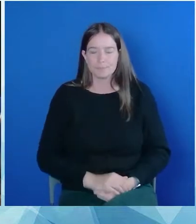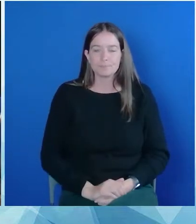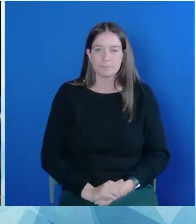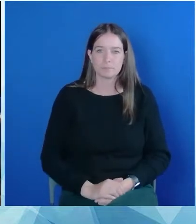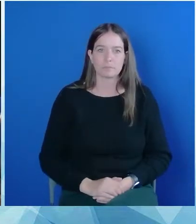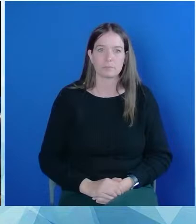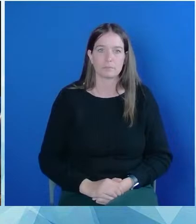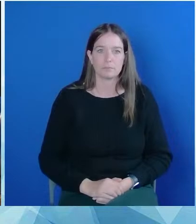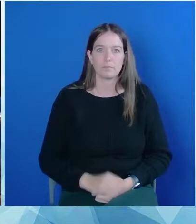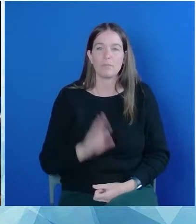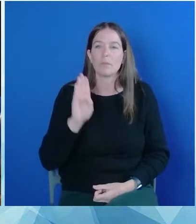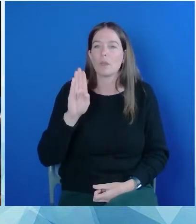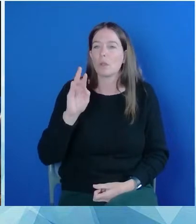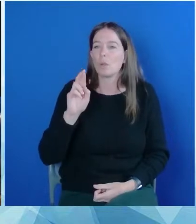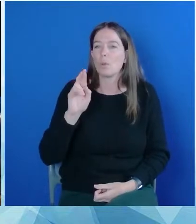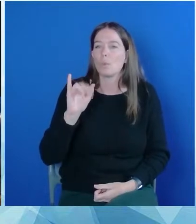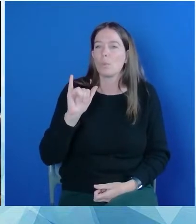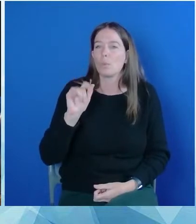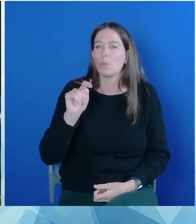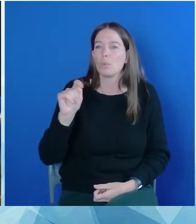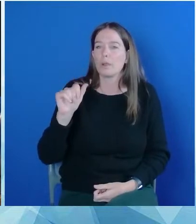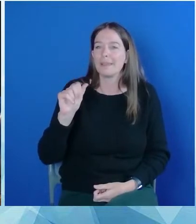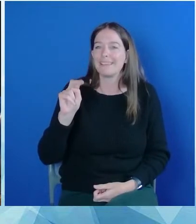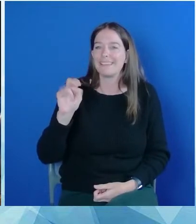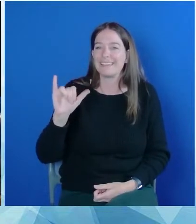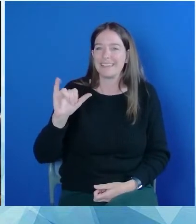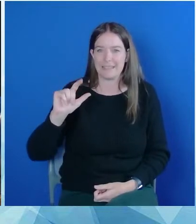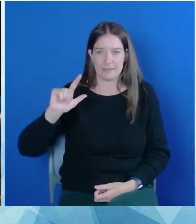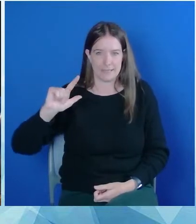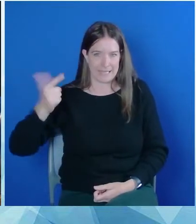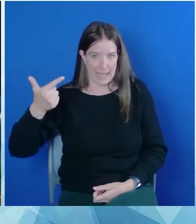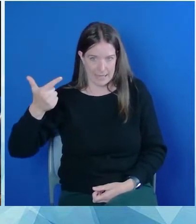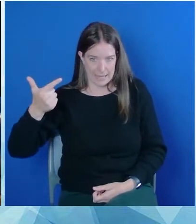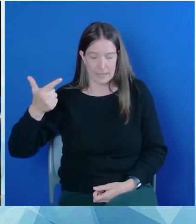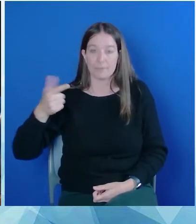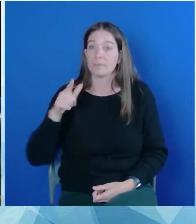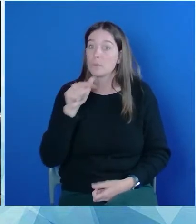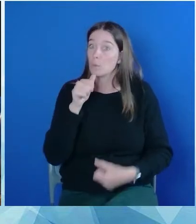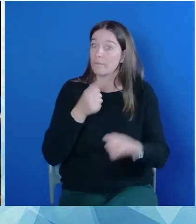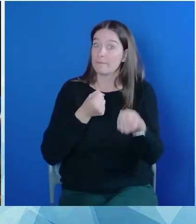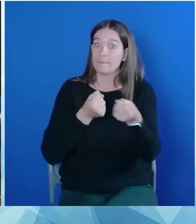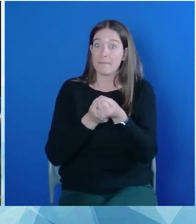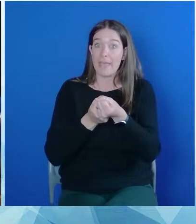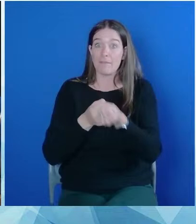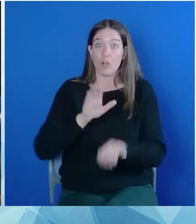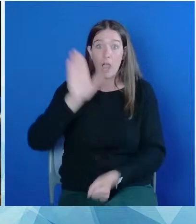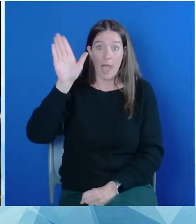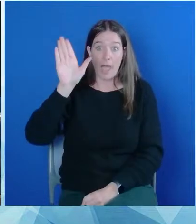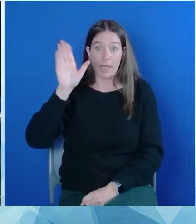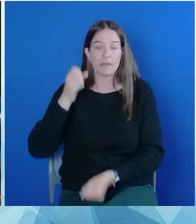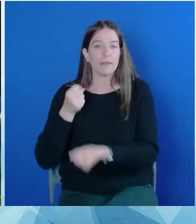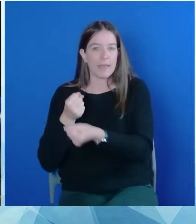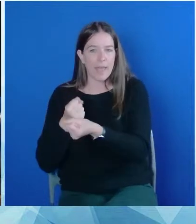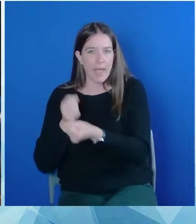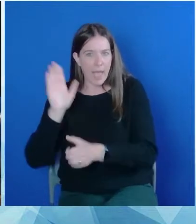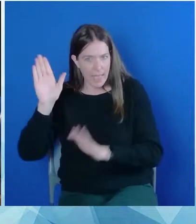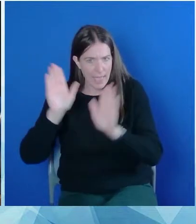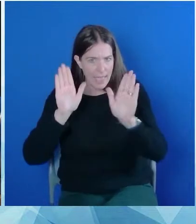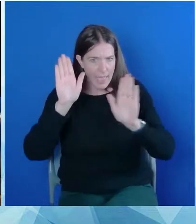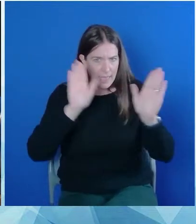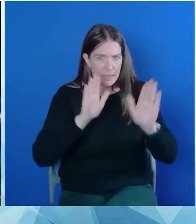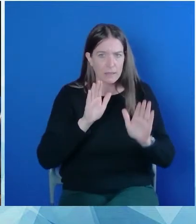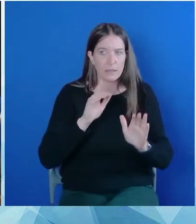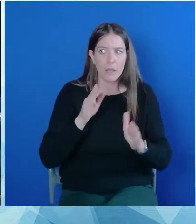I will second. All those in favor say aye. Aye. Aye.